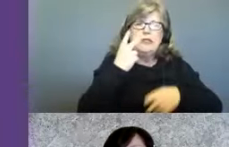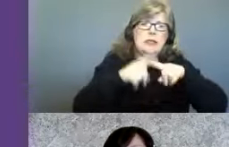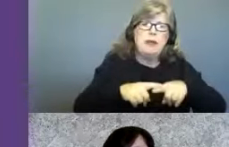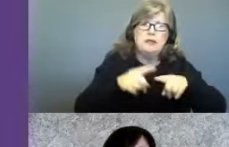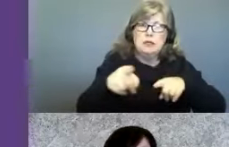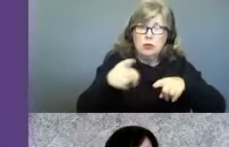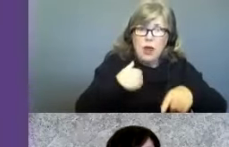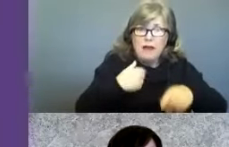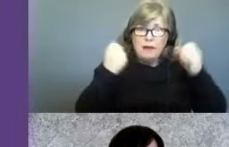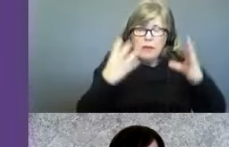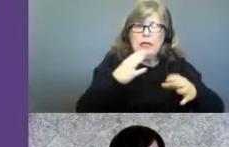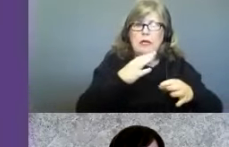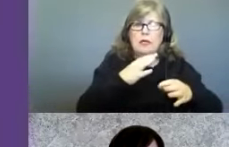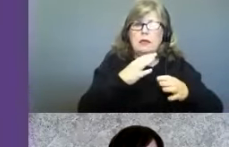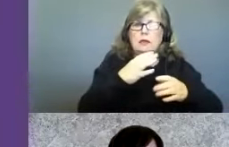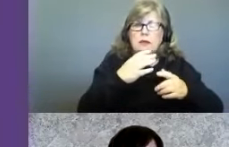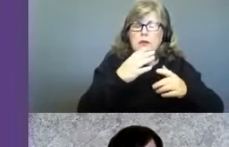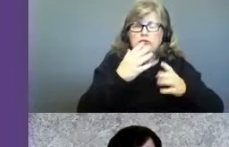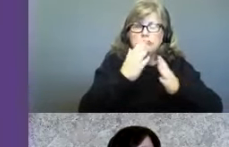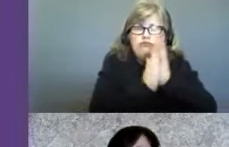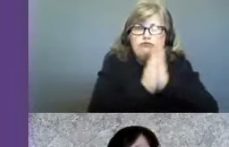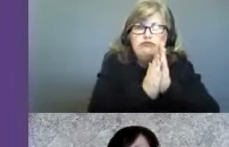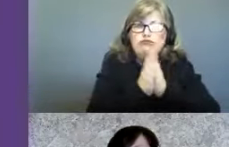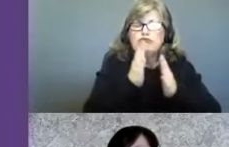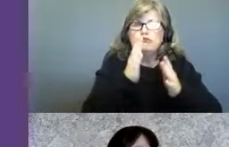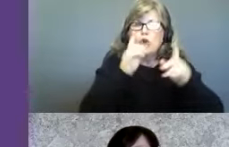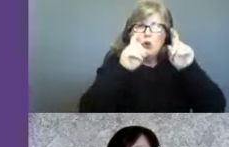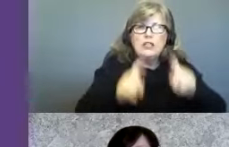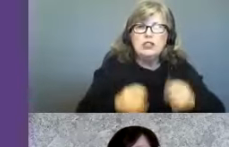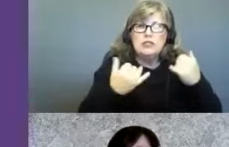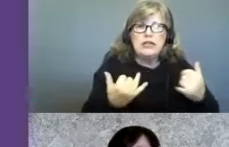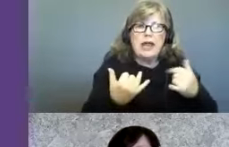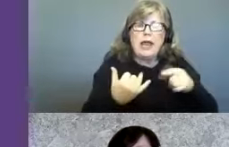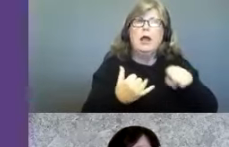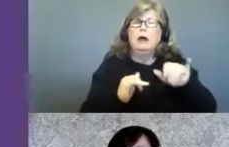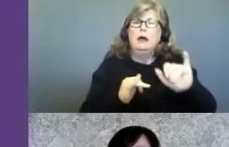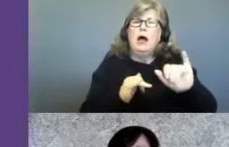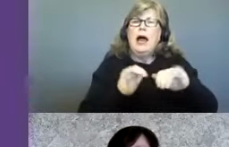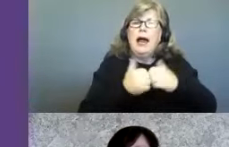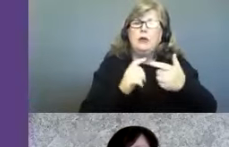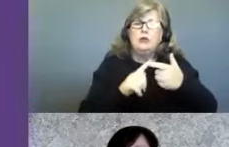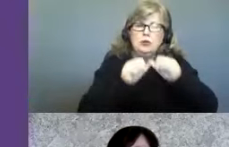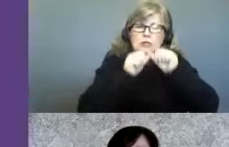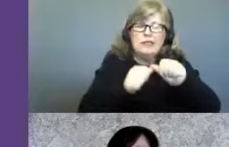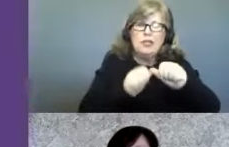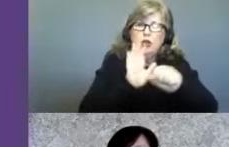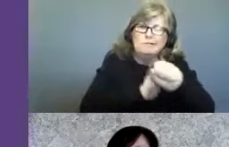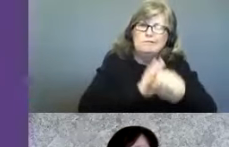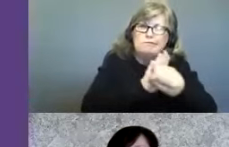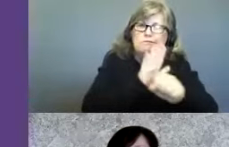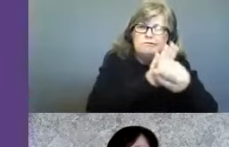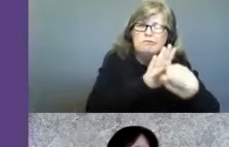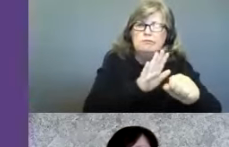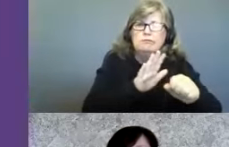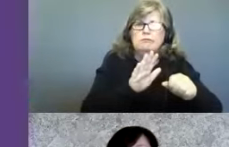questions that we had today, and seeing how we can continually keep this on the agenda and moving it forward as we